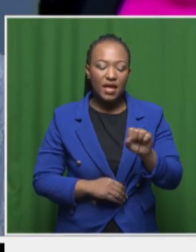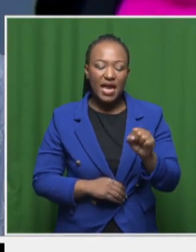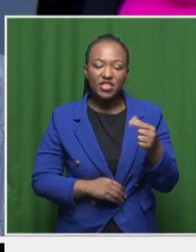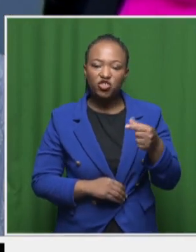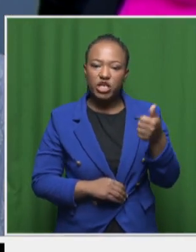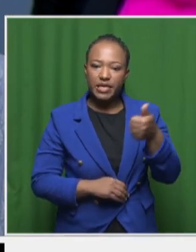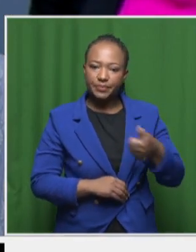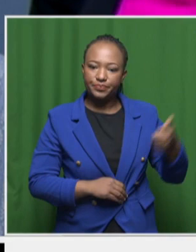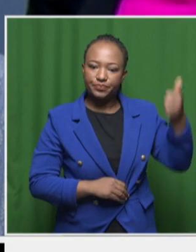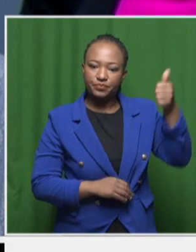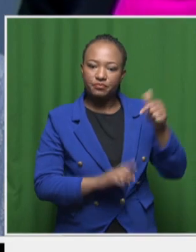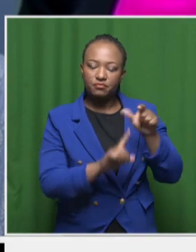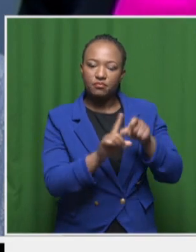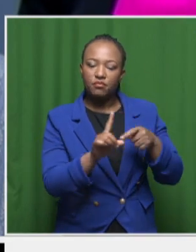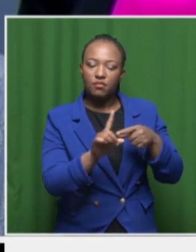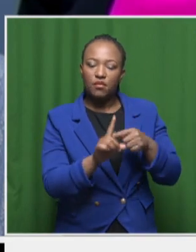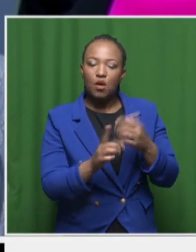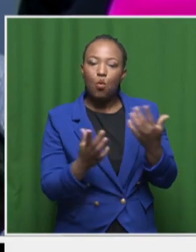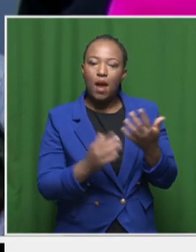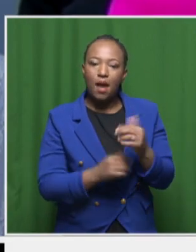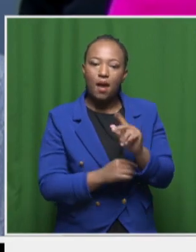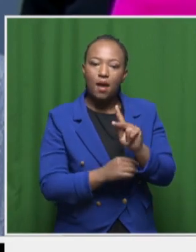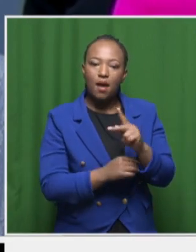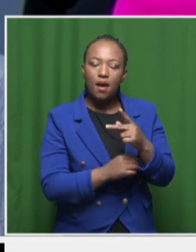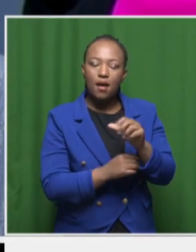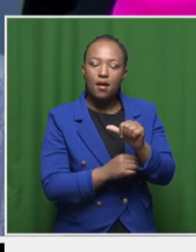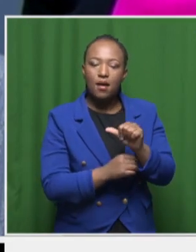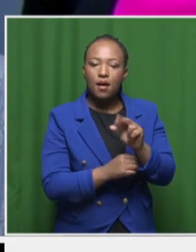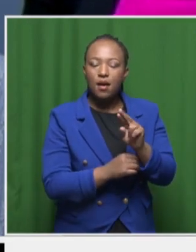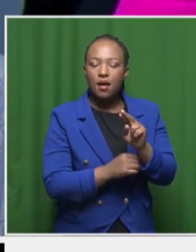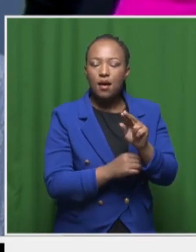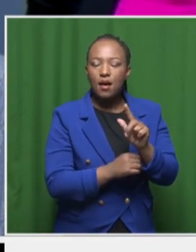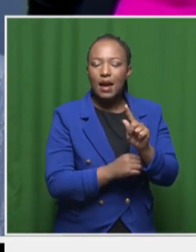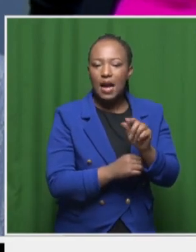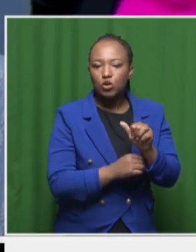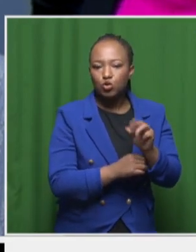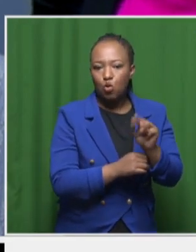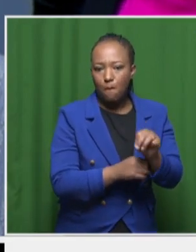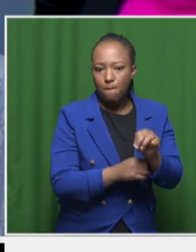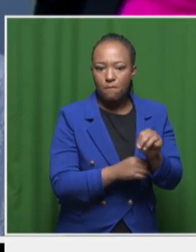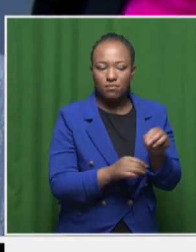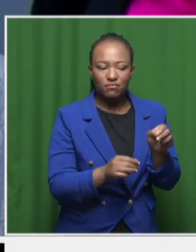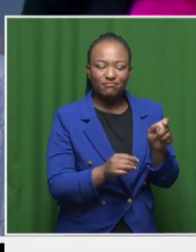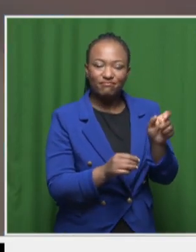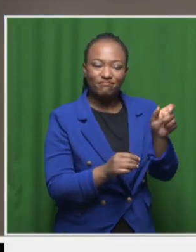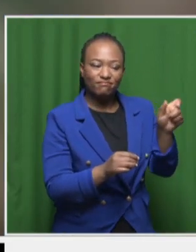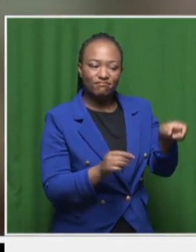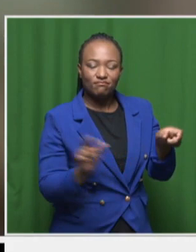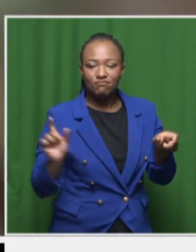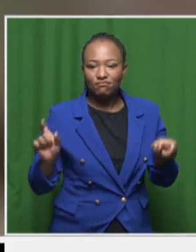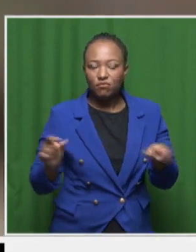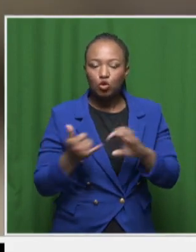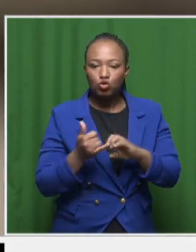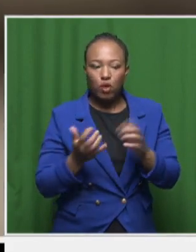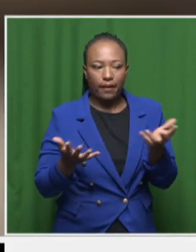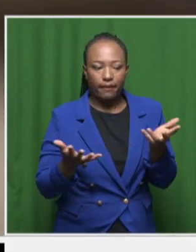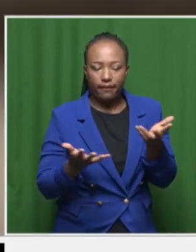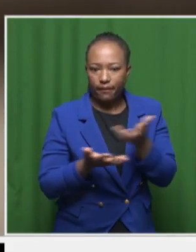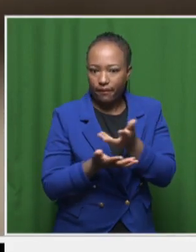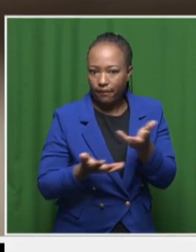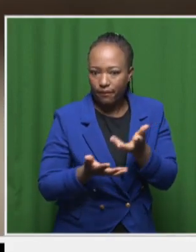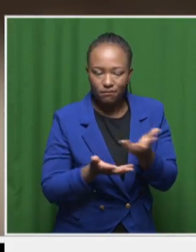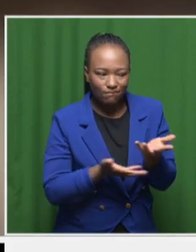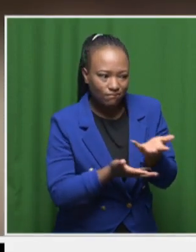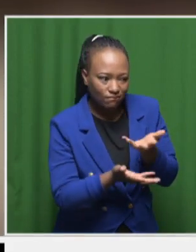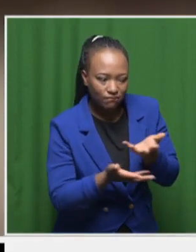Volker Perthes in Khartoum continues to engage the warring parties, key Sudanese leaders and UN member states in efforts